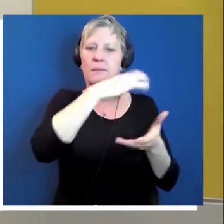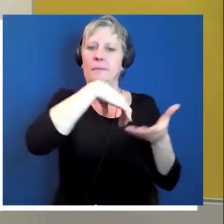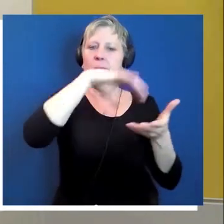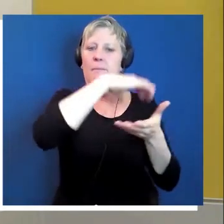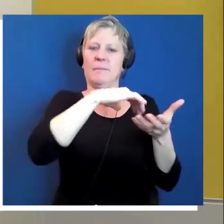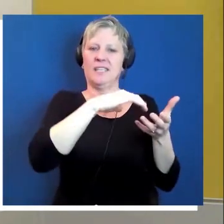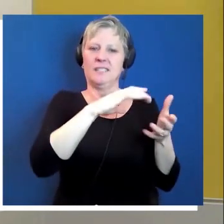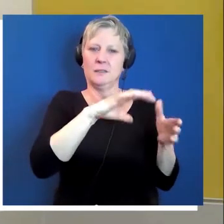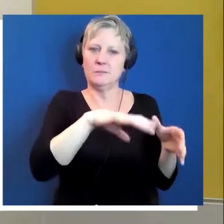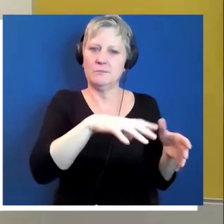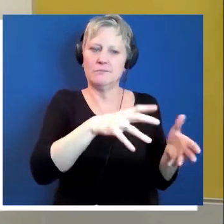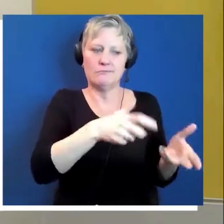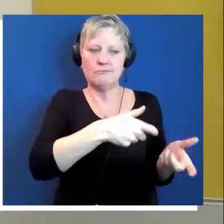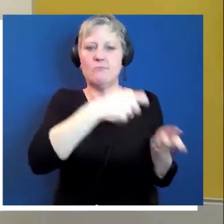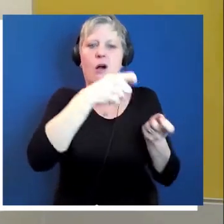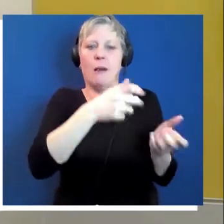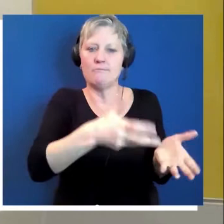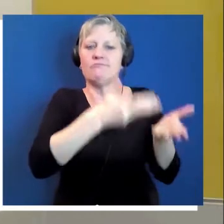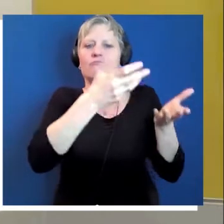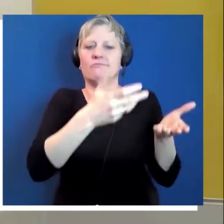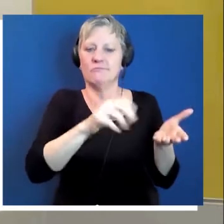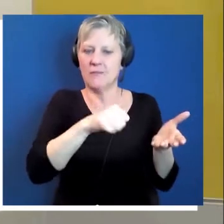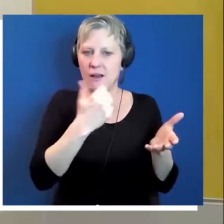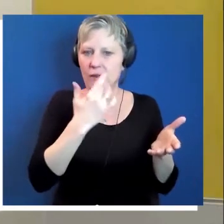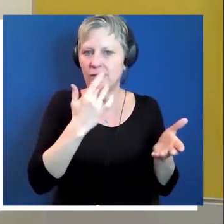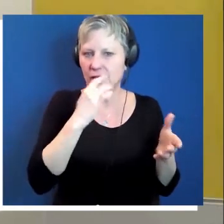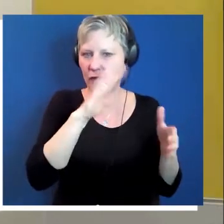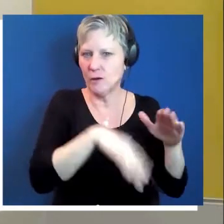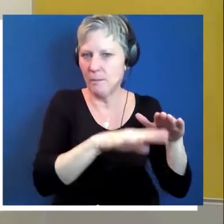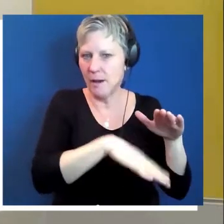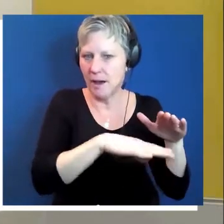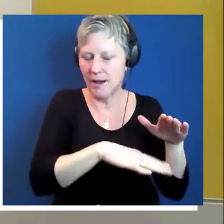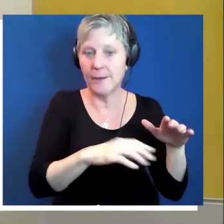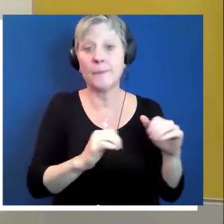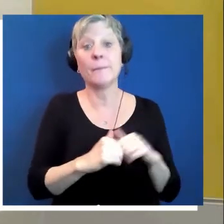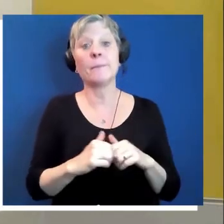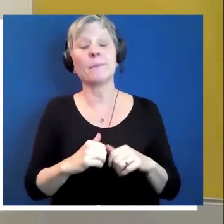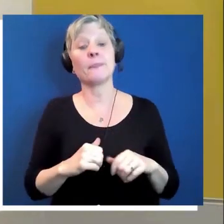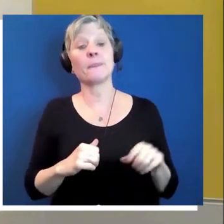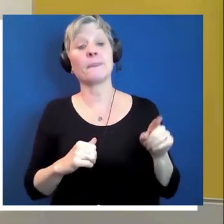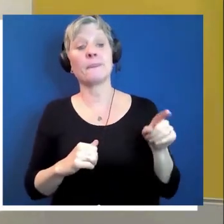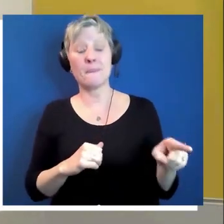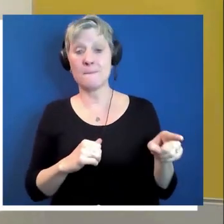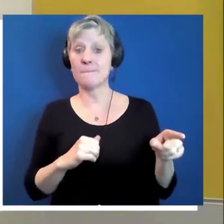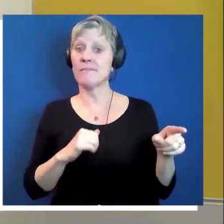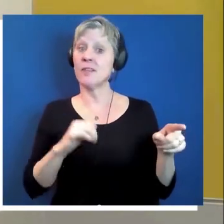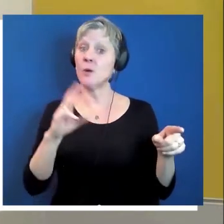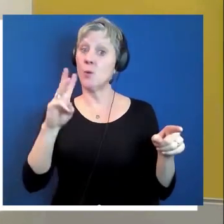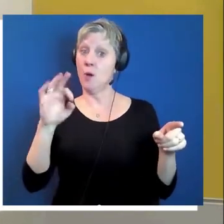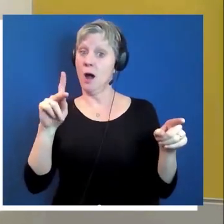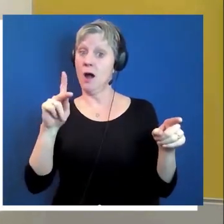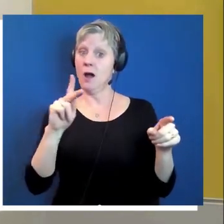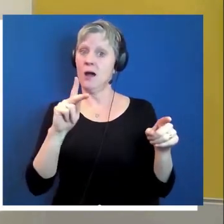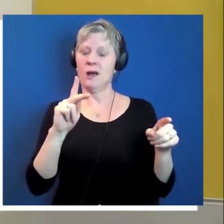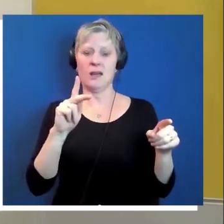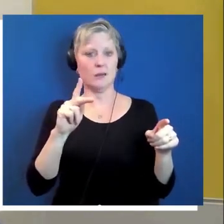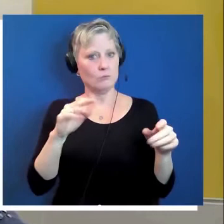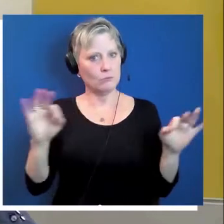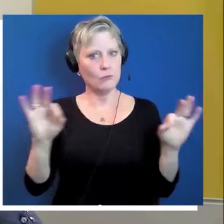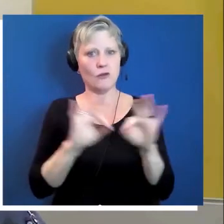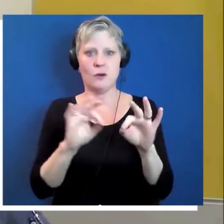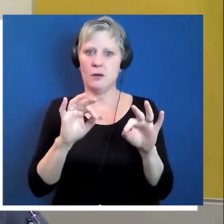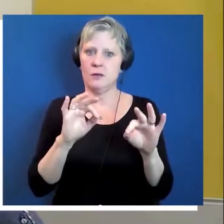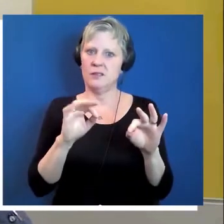And again, when you're cooking with a wok, what you want to do is you want to have it on high heat, okay? You might have heard the